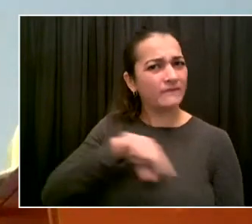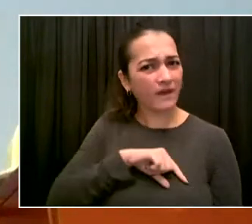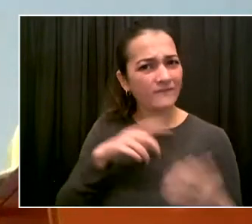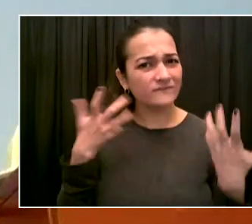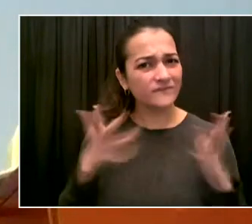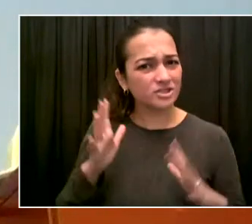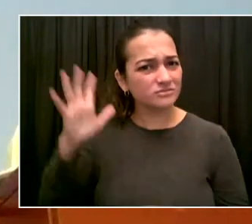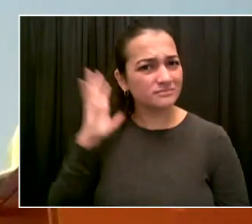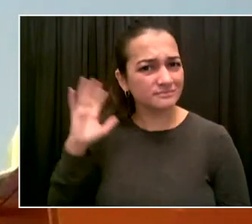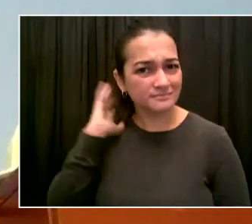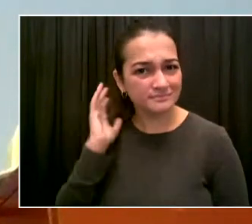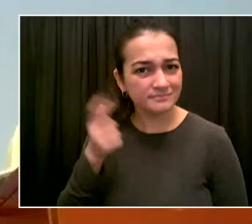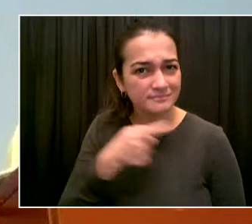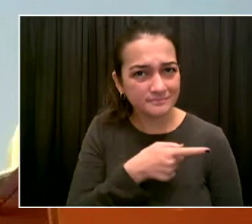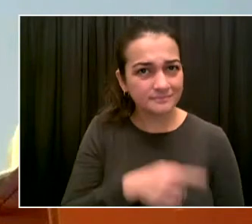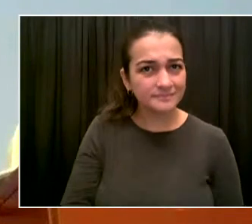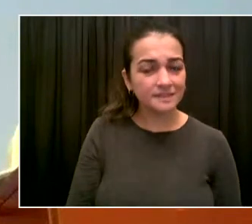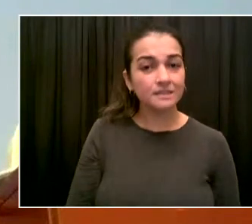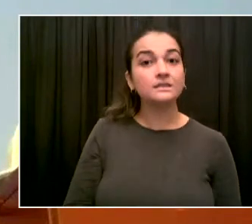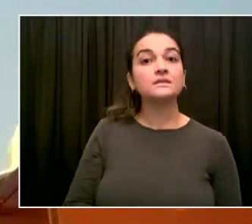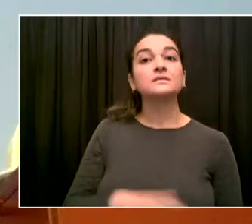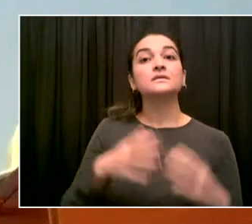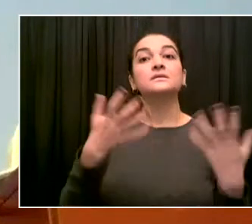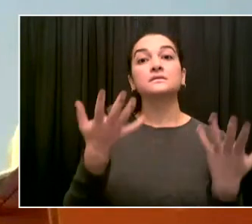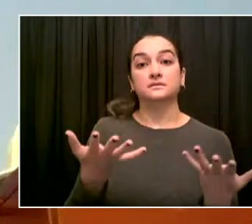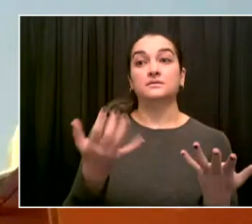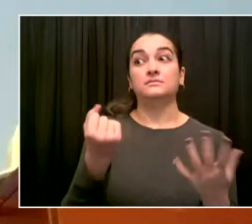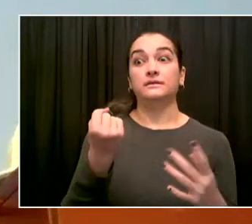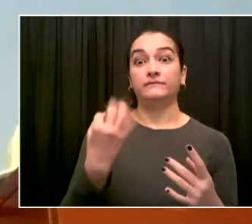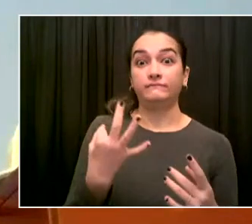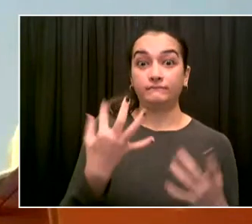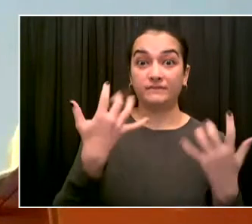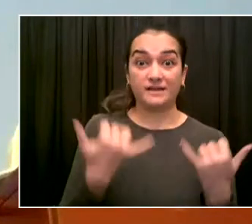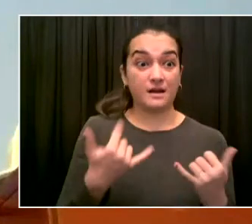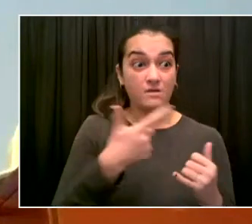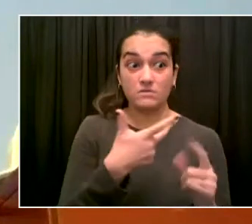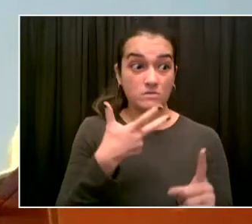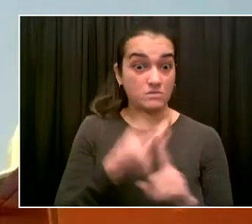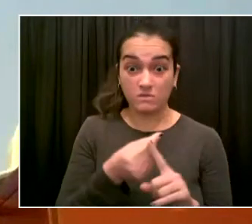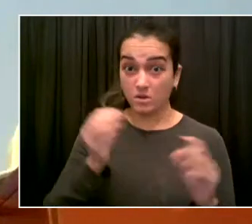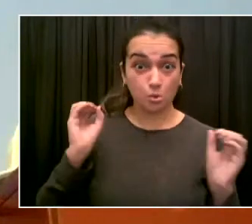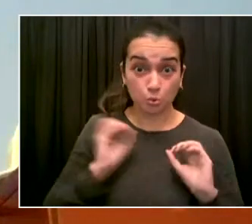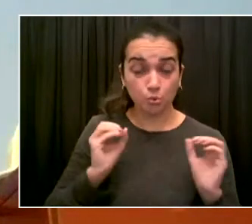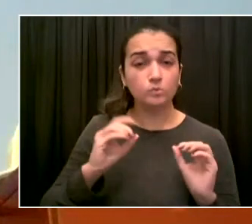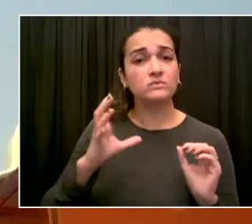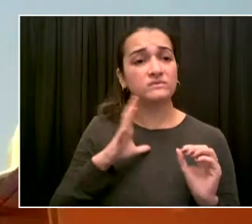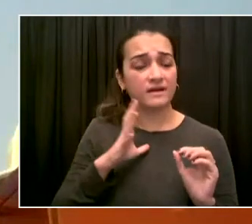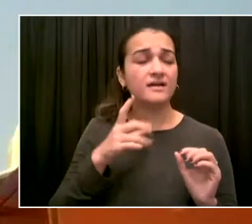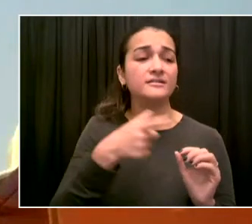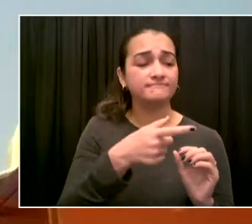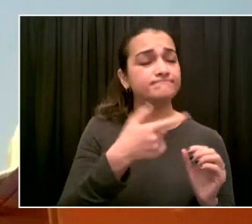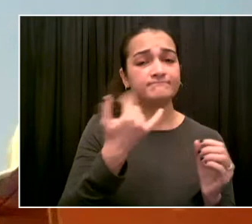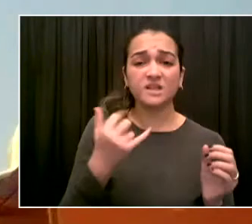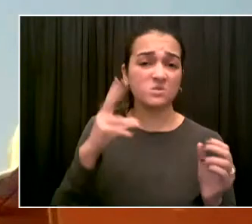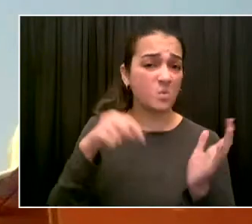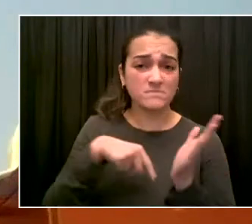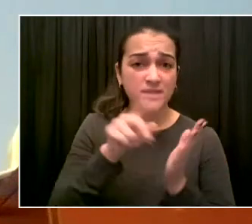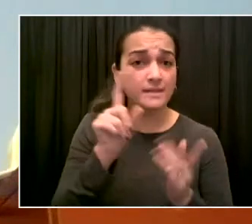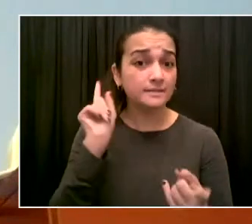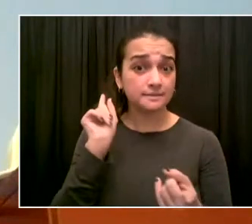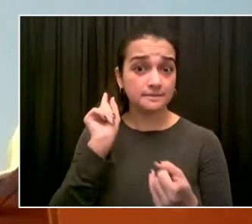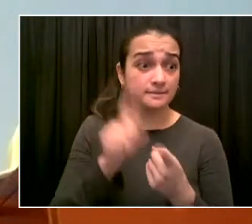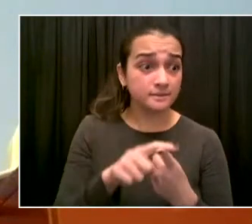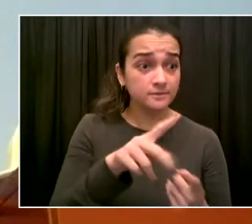take advantage, come here, get vaccinated, and move on. Amen. Amen. Go ahead, James.